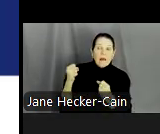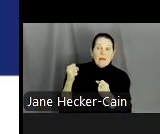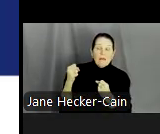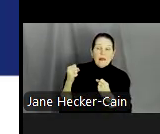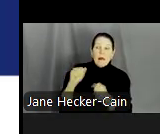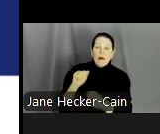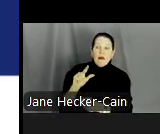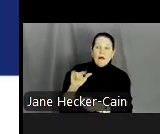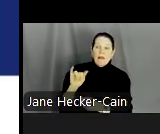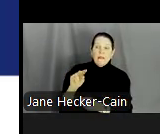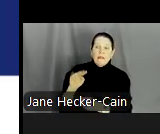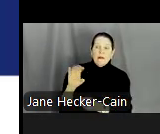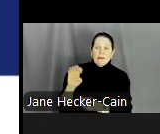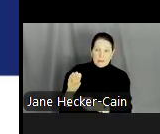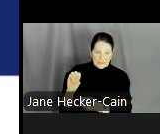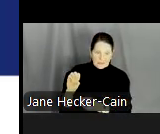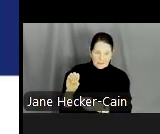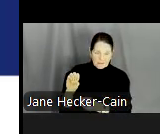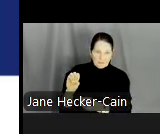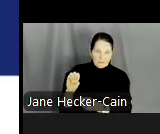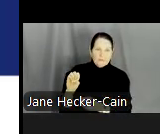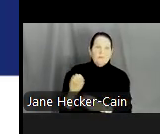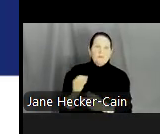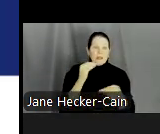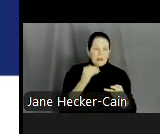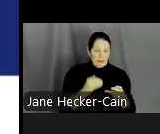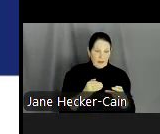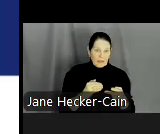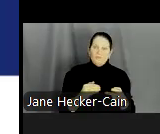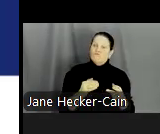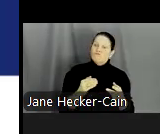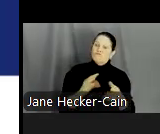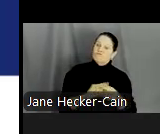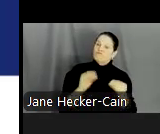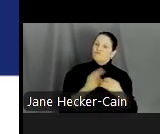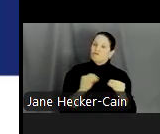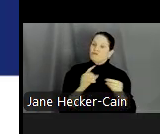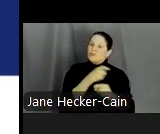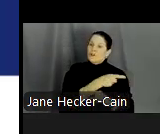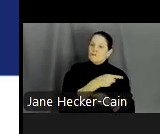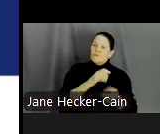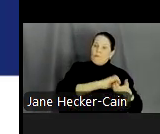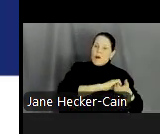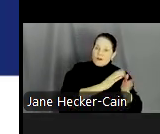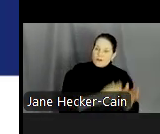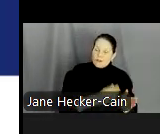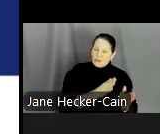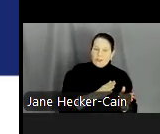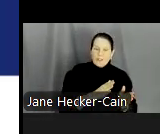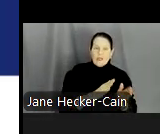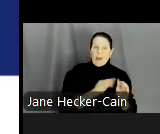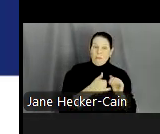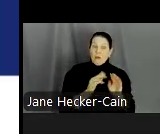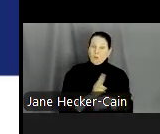Alliance. Right, yeah, they're now in the Alliance. And then we'll have some stories from some of our partners around using